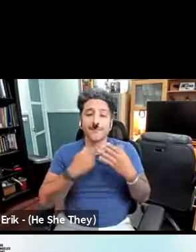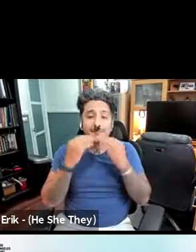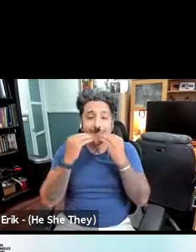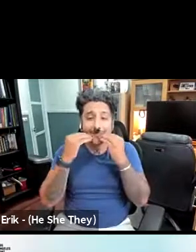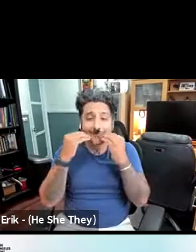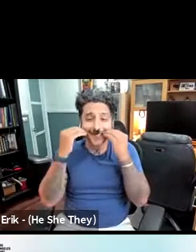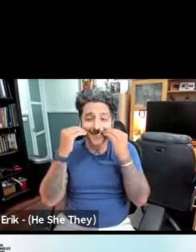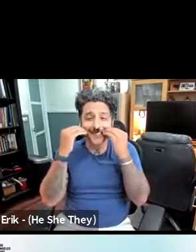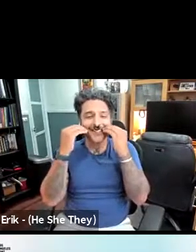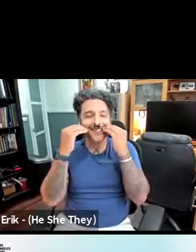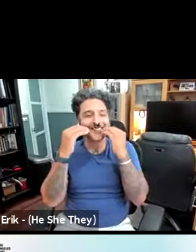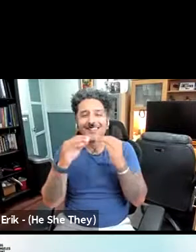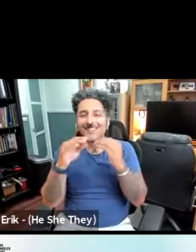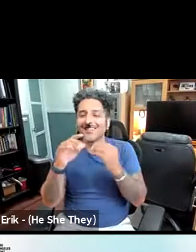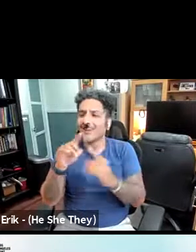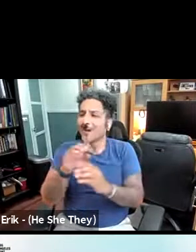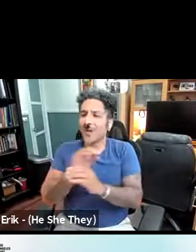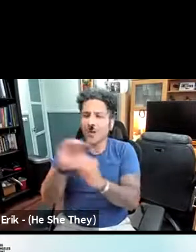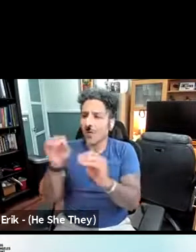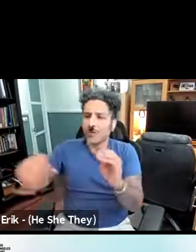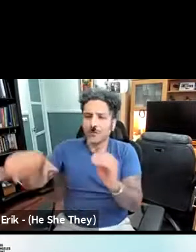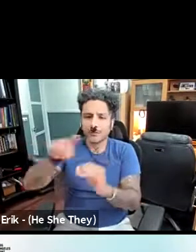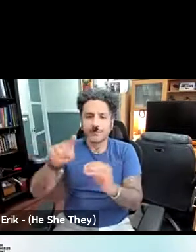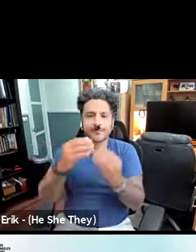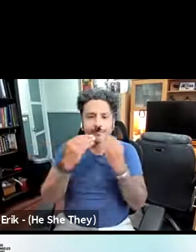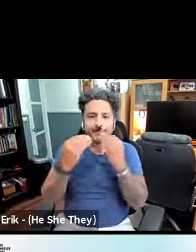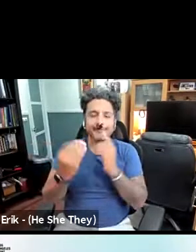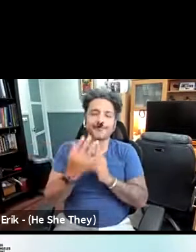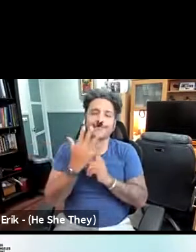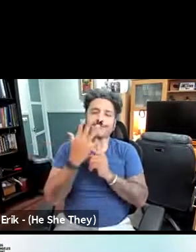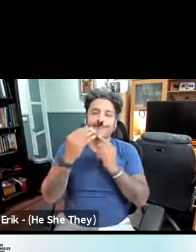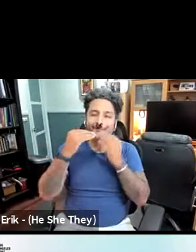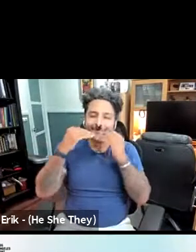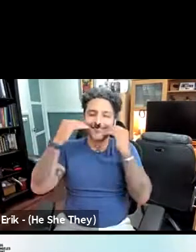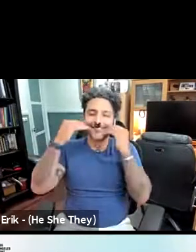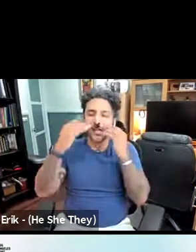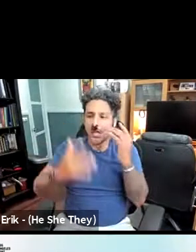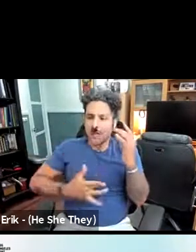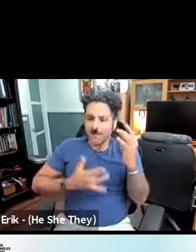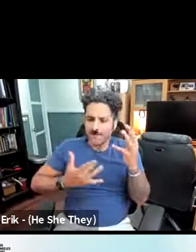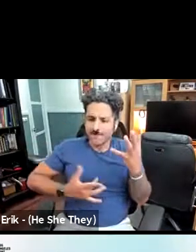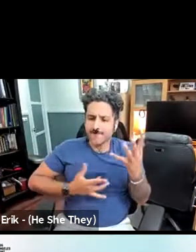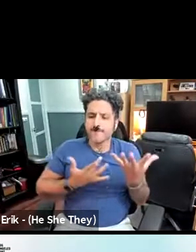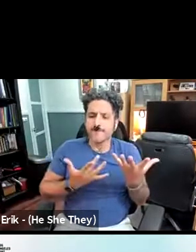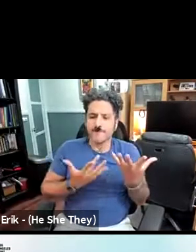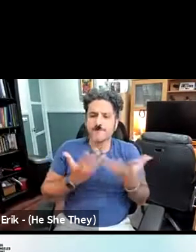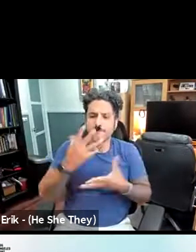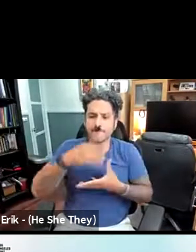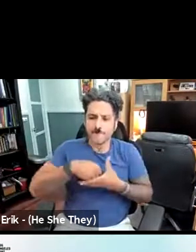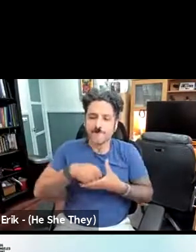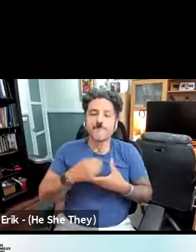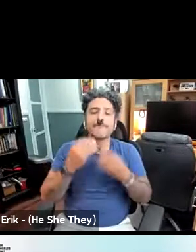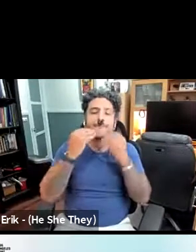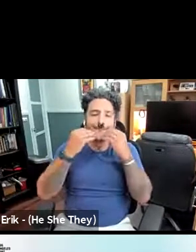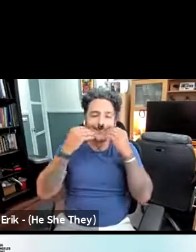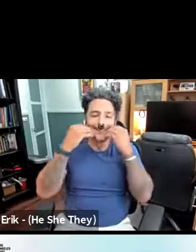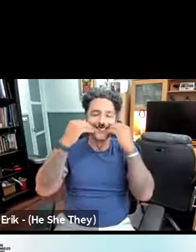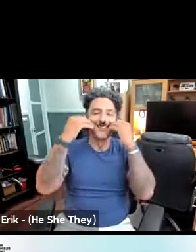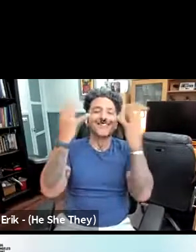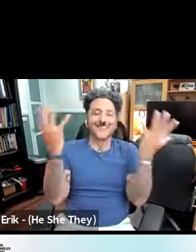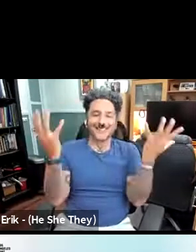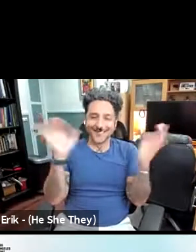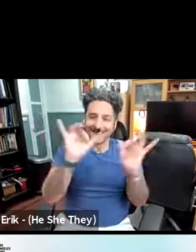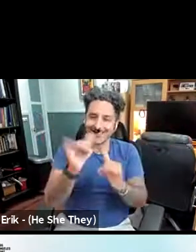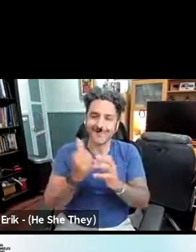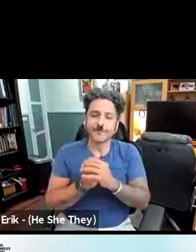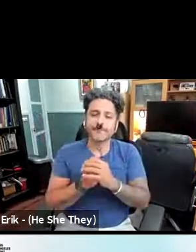because like no one else is going to do that but me. No one else can make me feel full but me. So I right now I'm